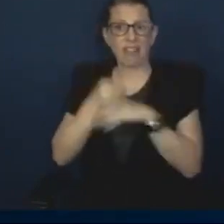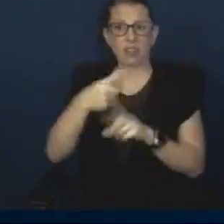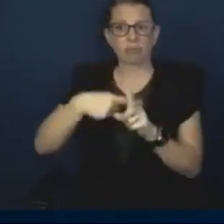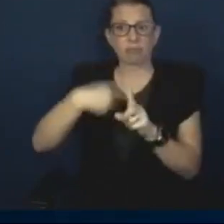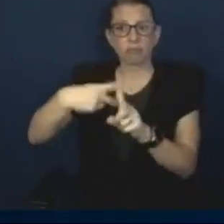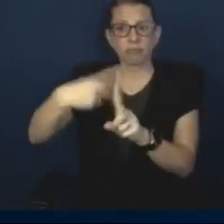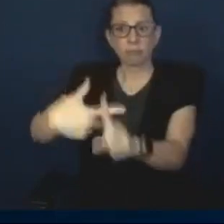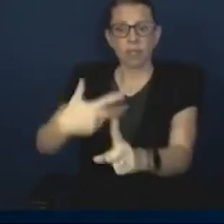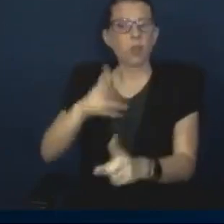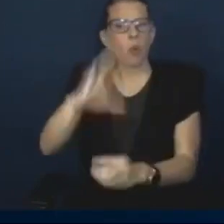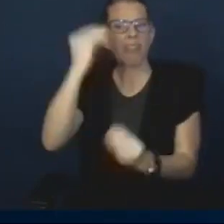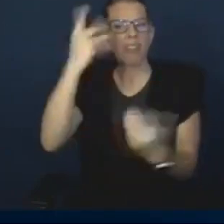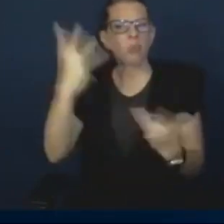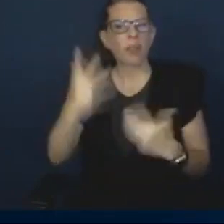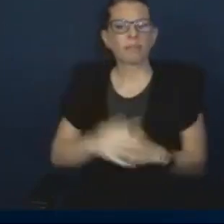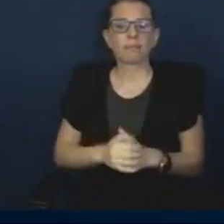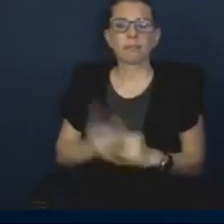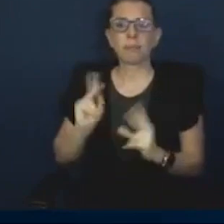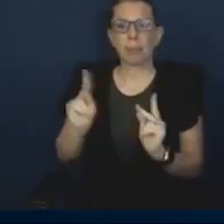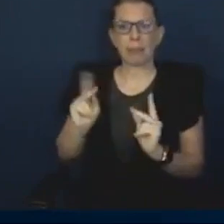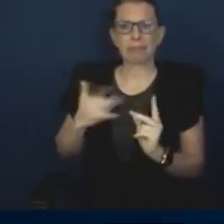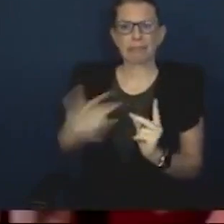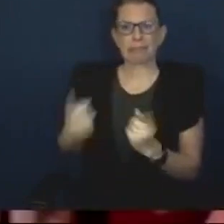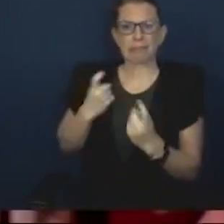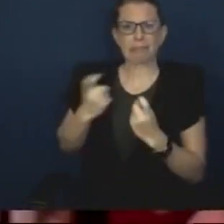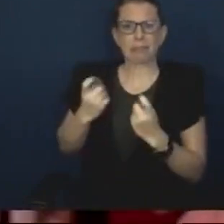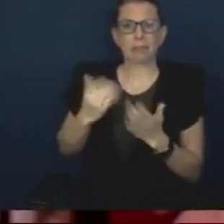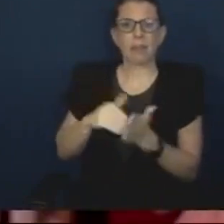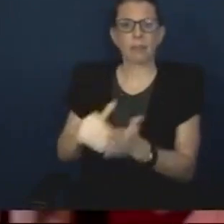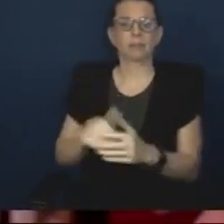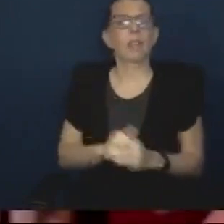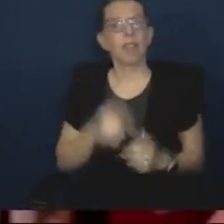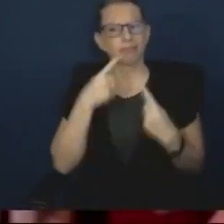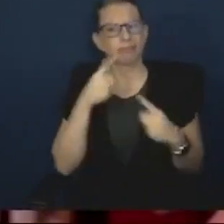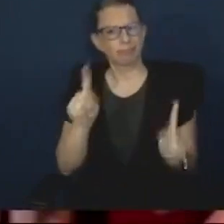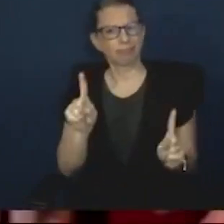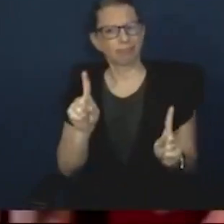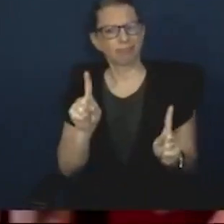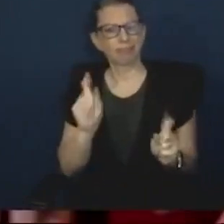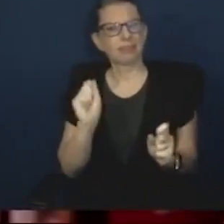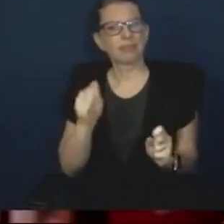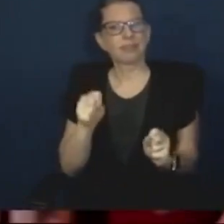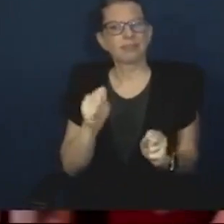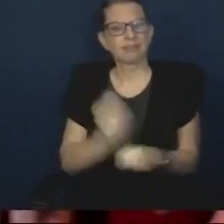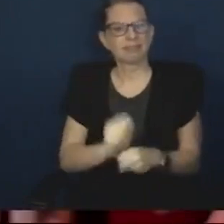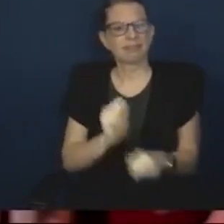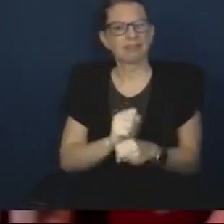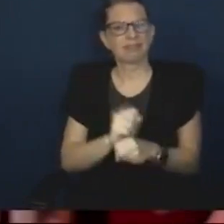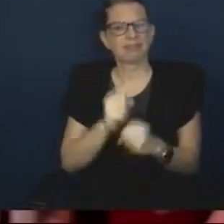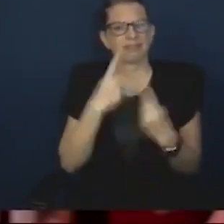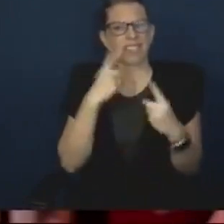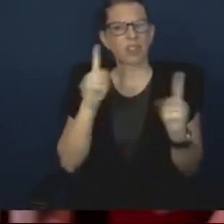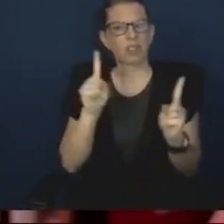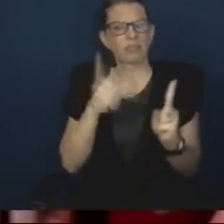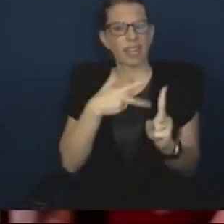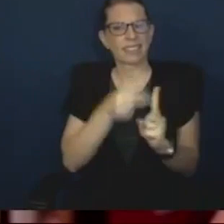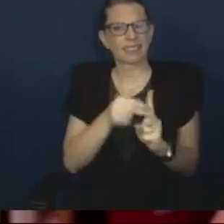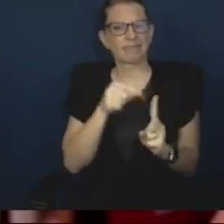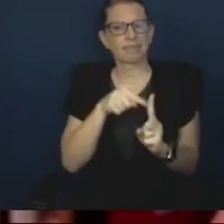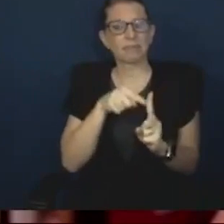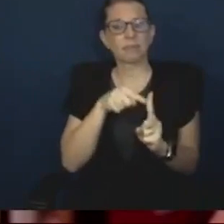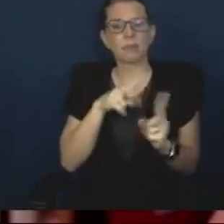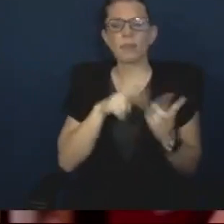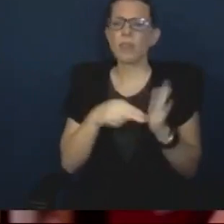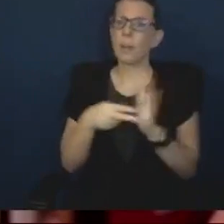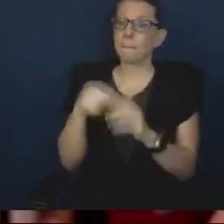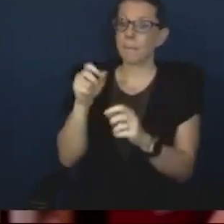thoughts? Well, of course they work well. And whenever you ask, do the vaccines work, you always have to define what you mean